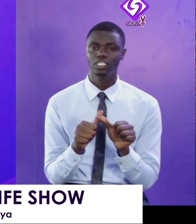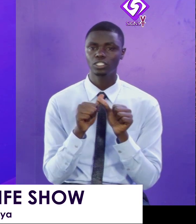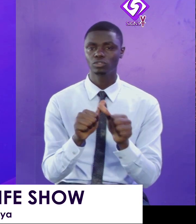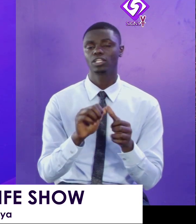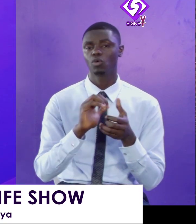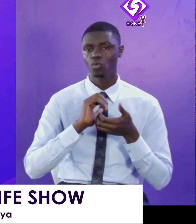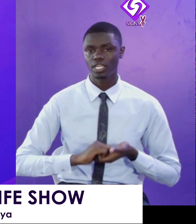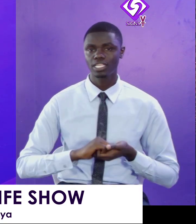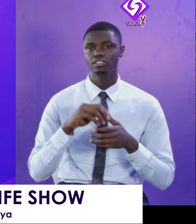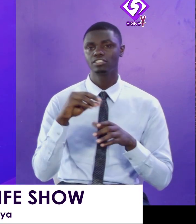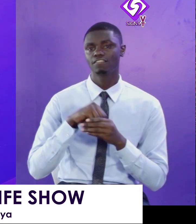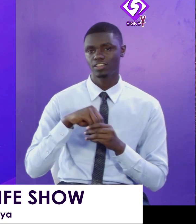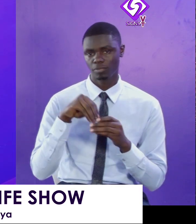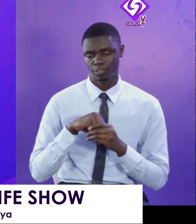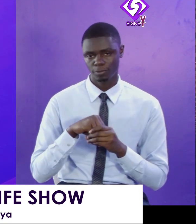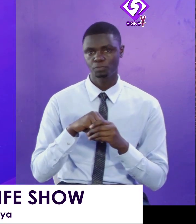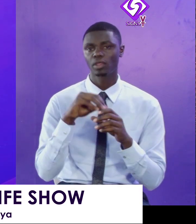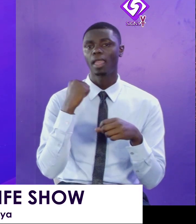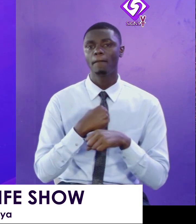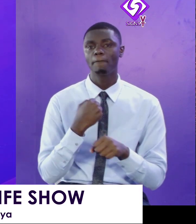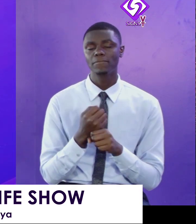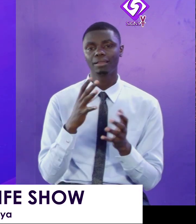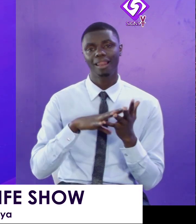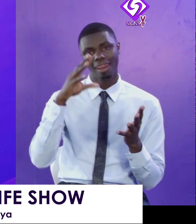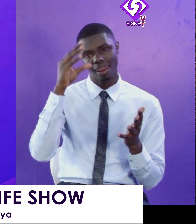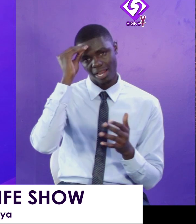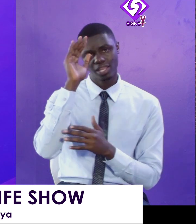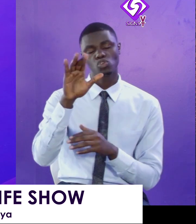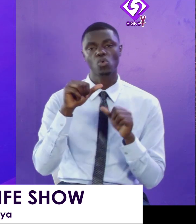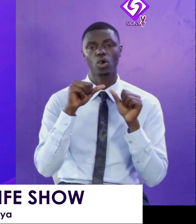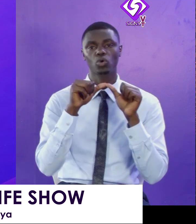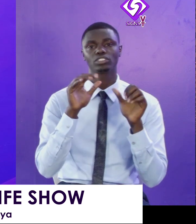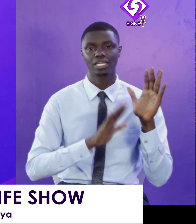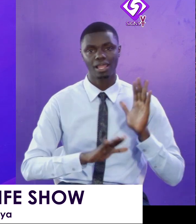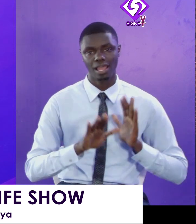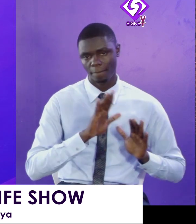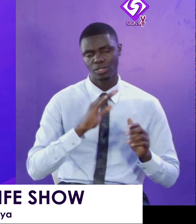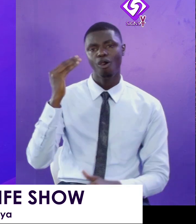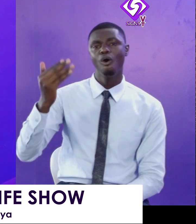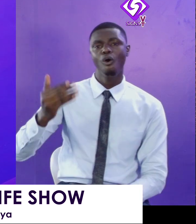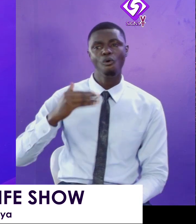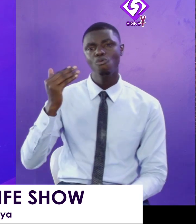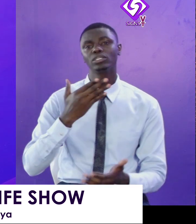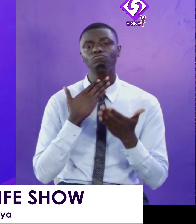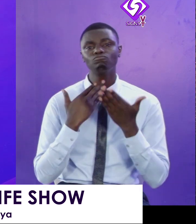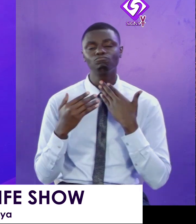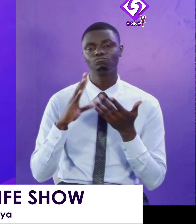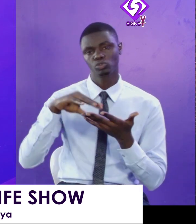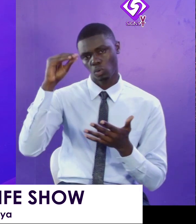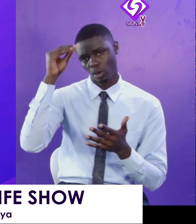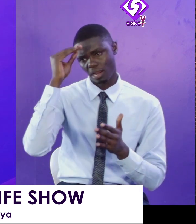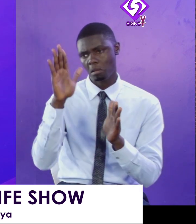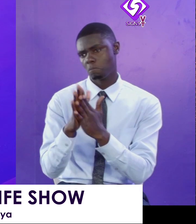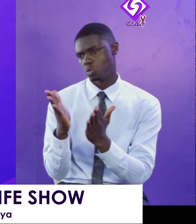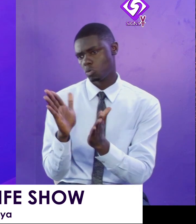in investments, make learning your constant habit. Always yearn to learn. There are books, there are